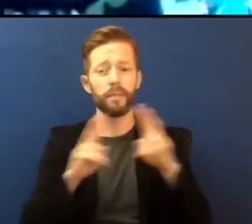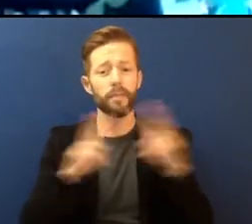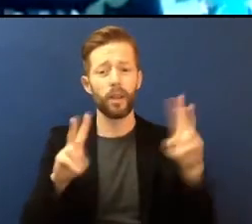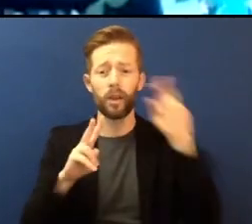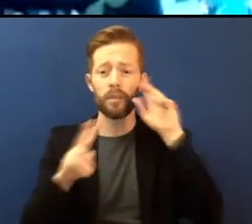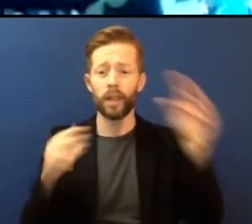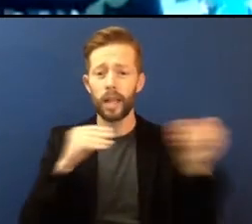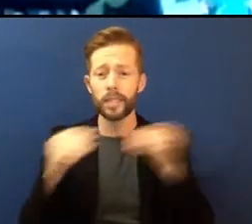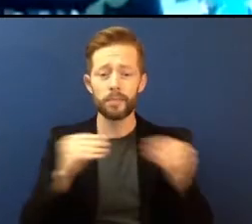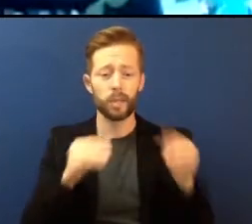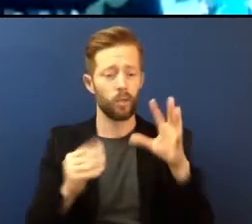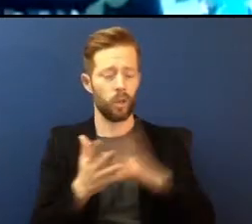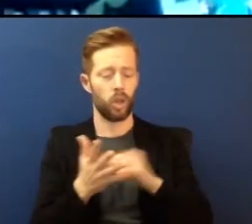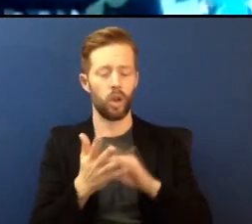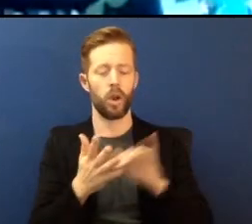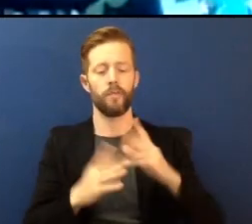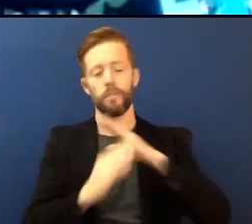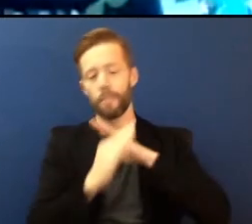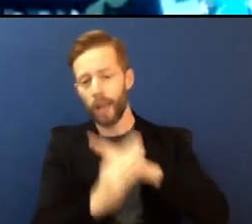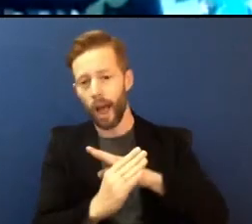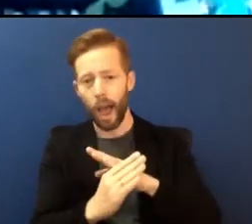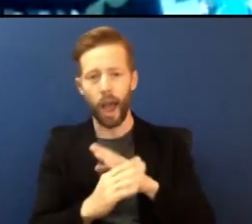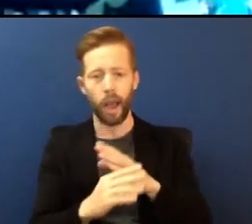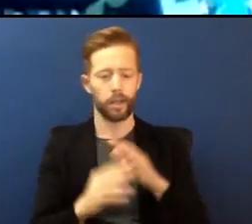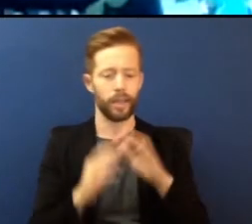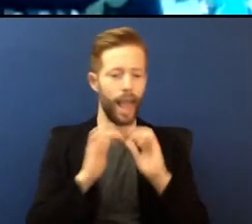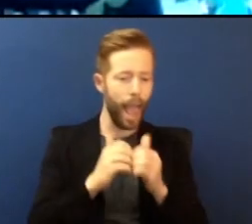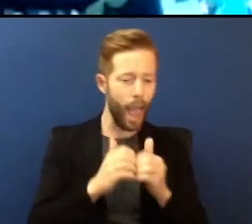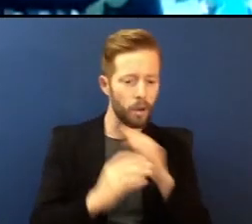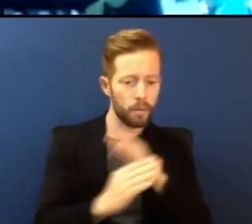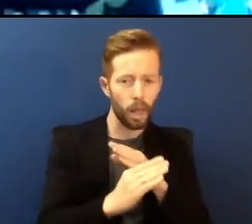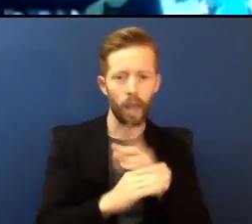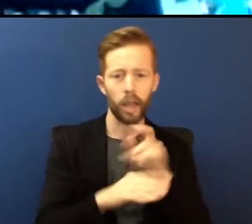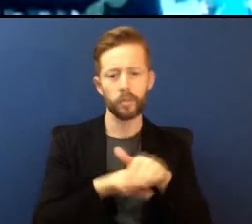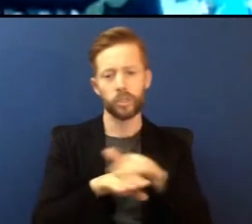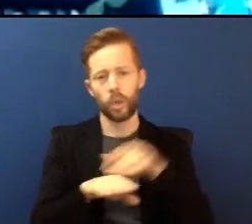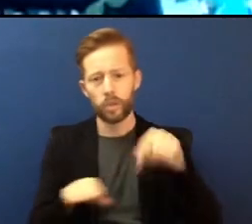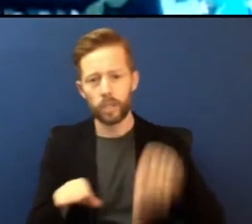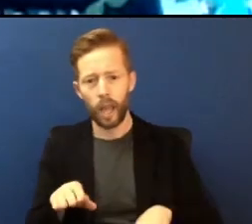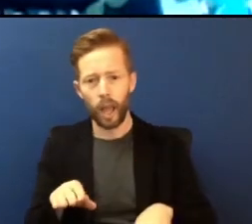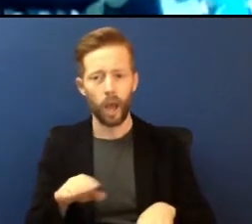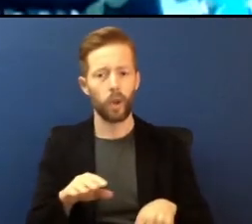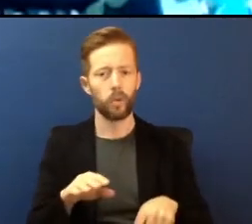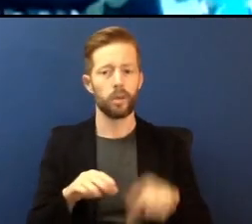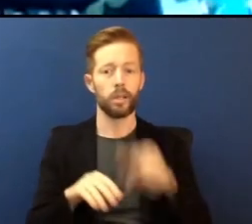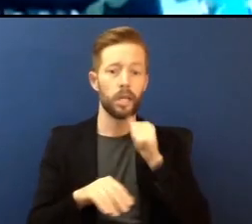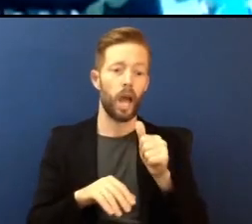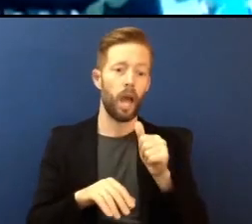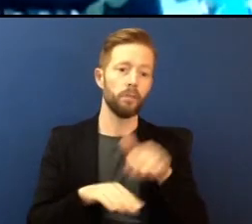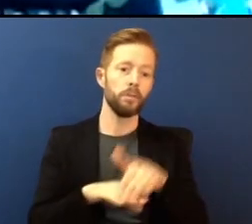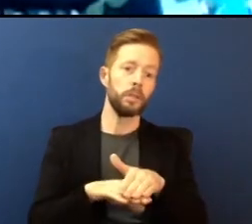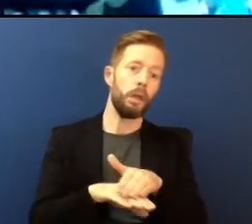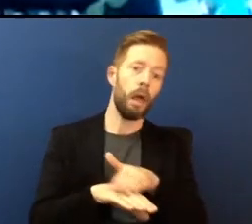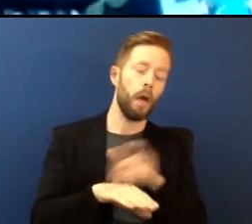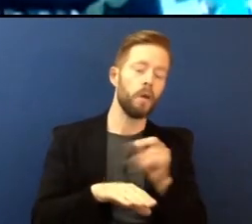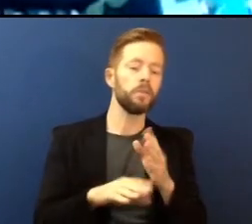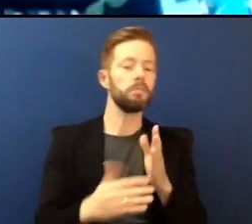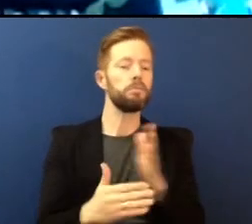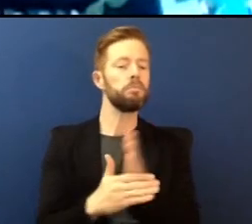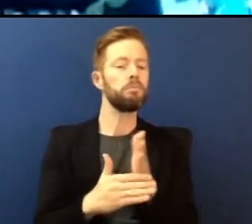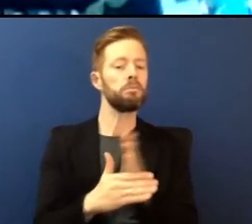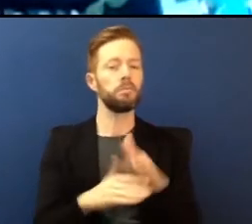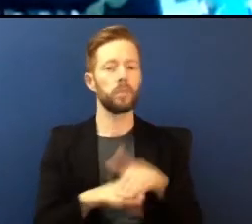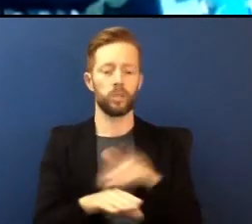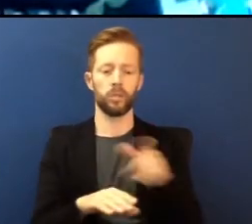very flexible in their problem solving. They'll learn, I need to block it. I need to figure out exactly how to block it. I need to slow it down. I can't slow it down too